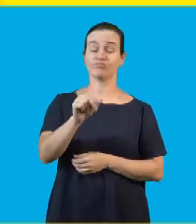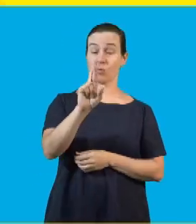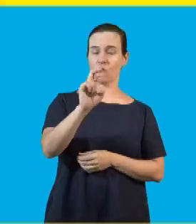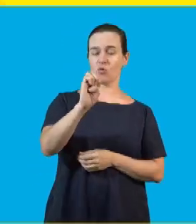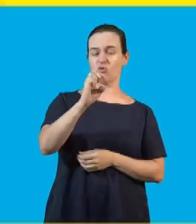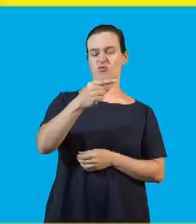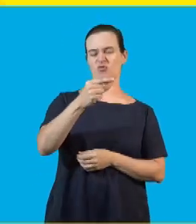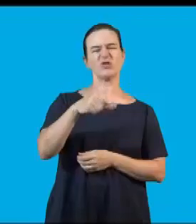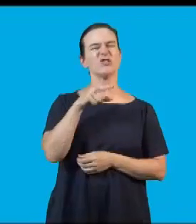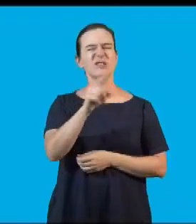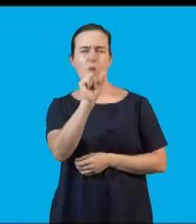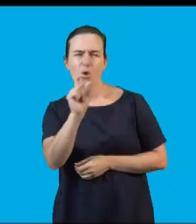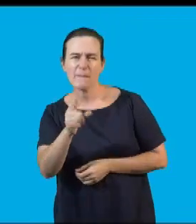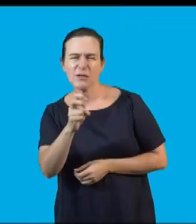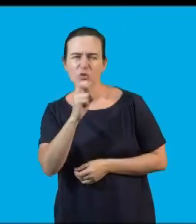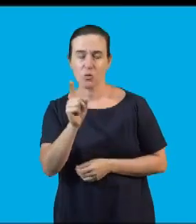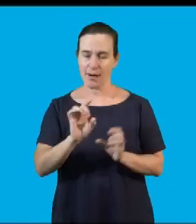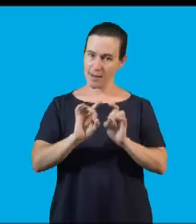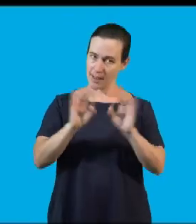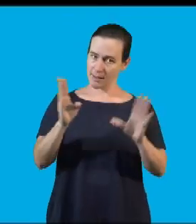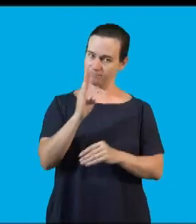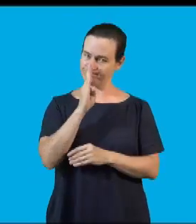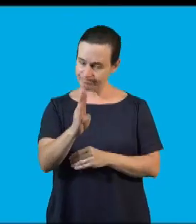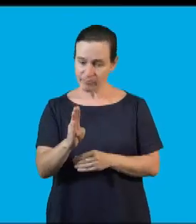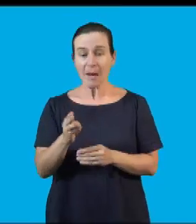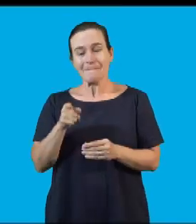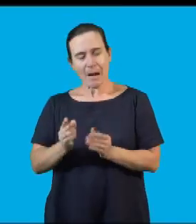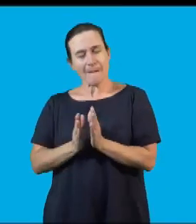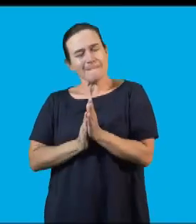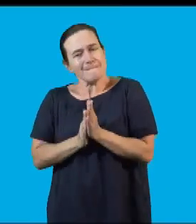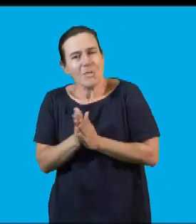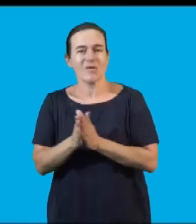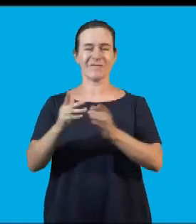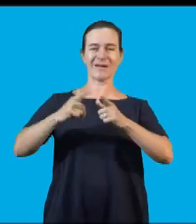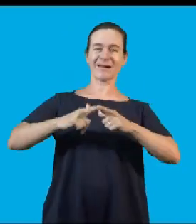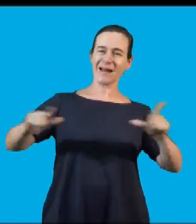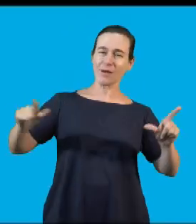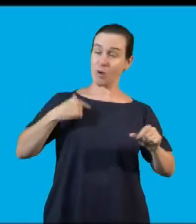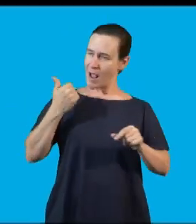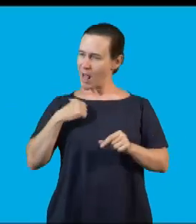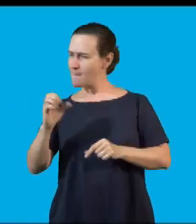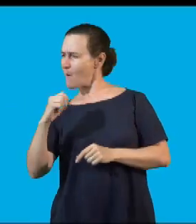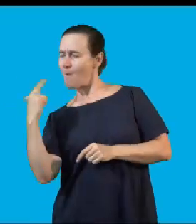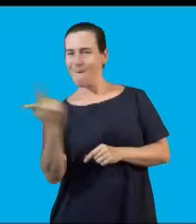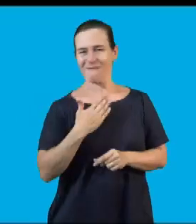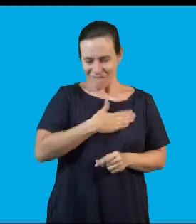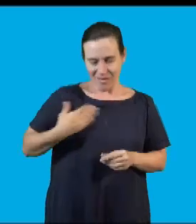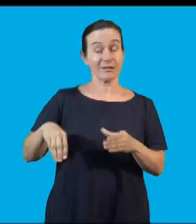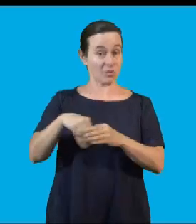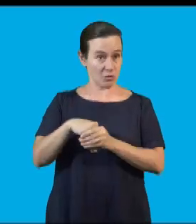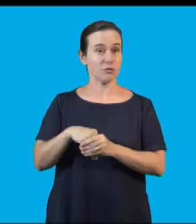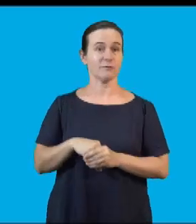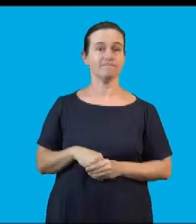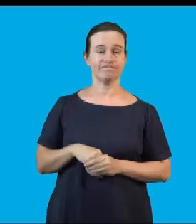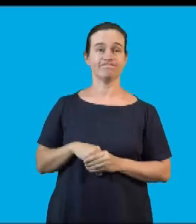would be appropriate would be clear, direct, and of course motivating, with an inclusive tone so that everyone can join